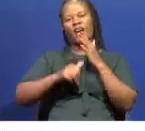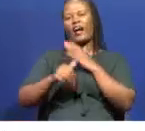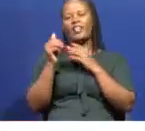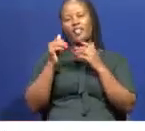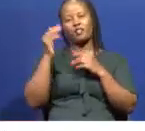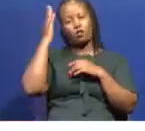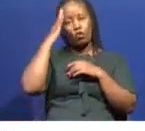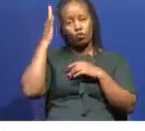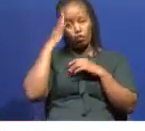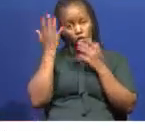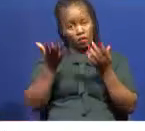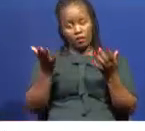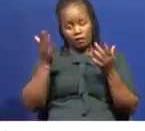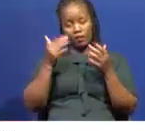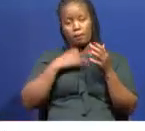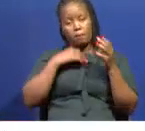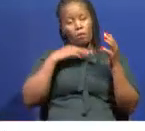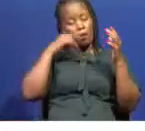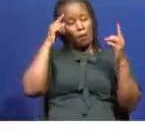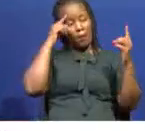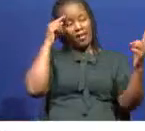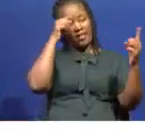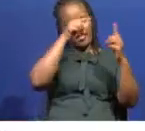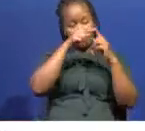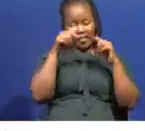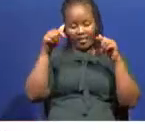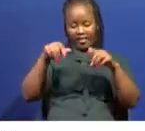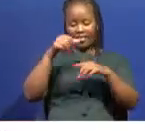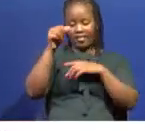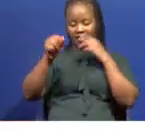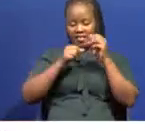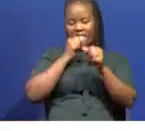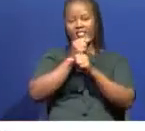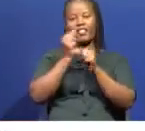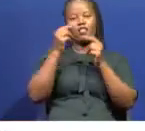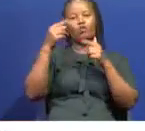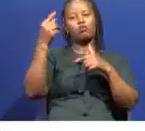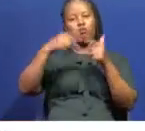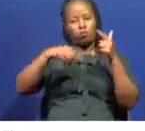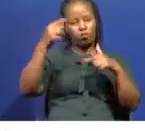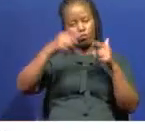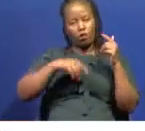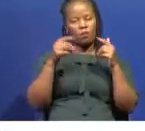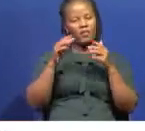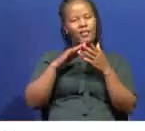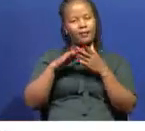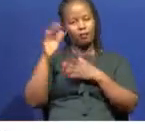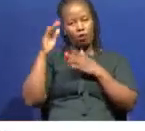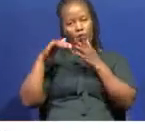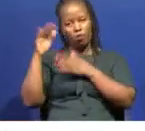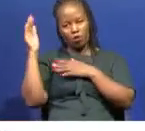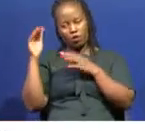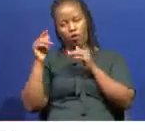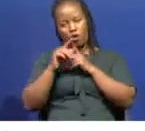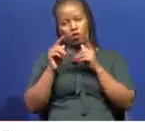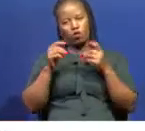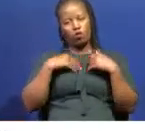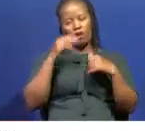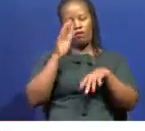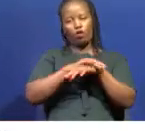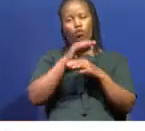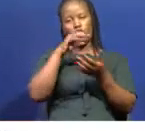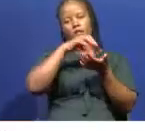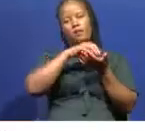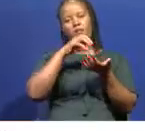the leaderboard. So that's my target this year, to play more underscores, yeah, to be able to put me in good